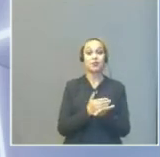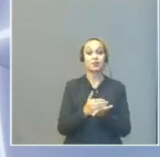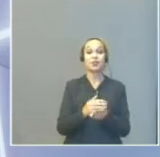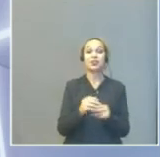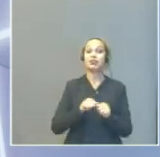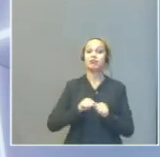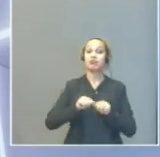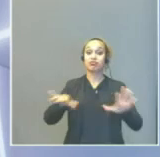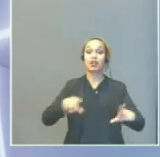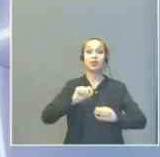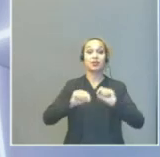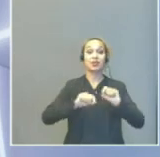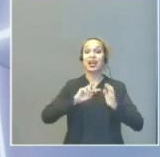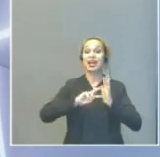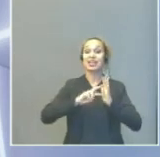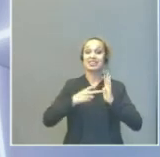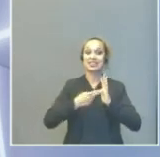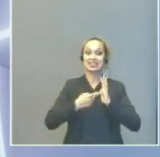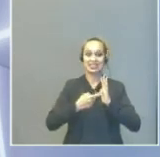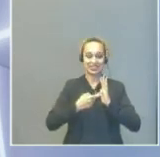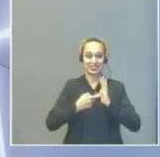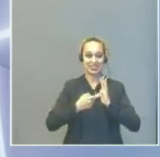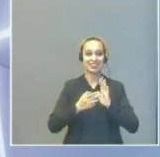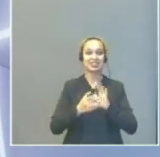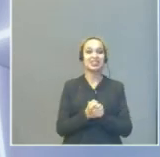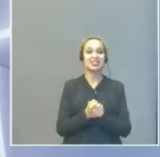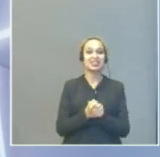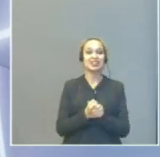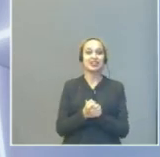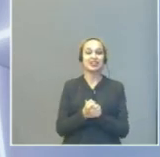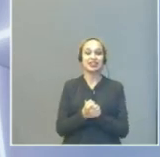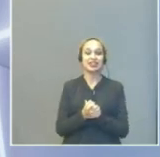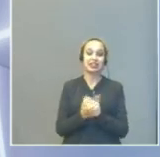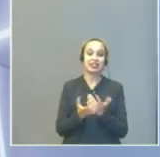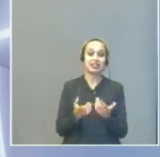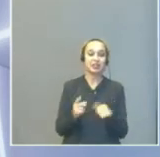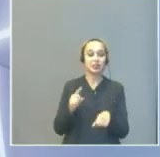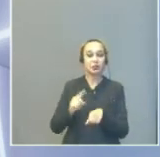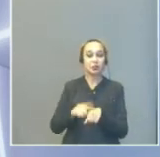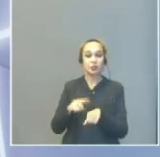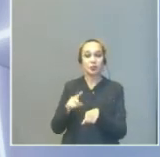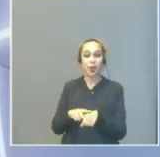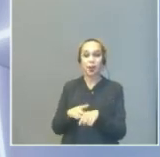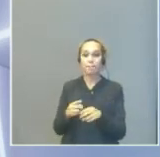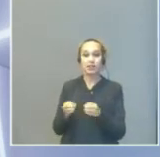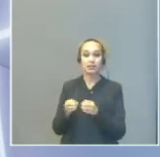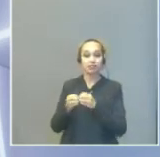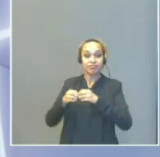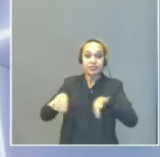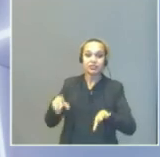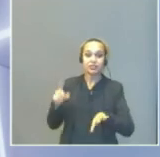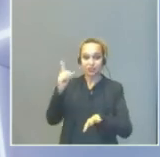an organization in the midst of ruins and the Anthropocene.